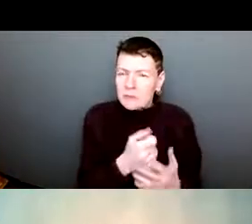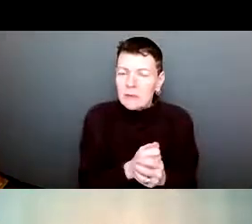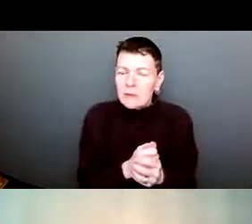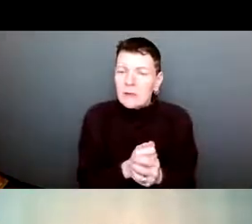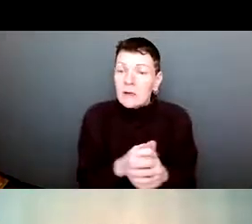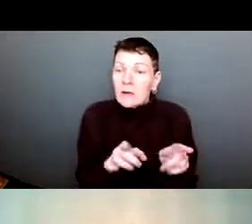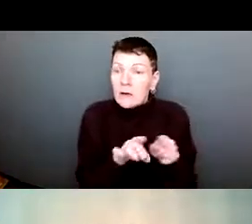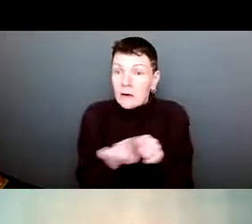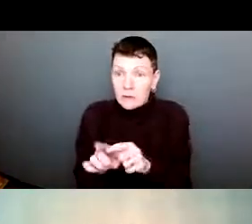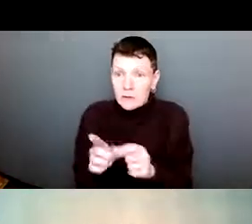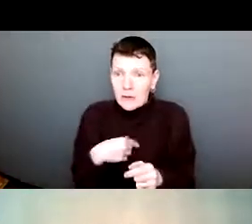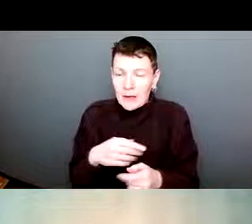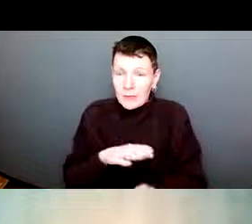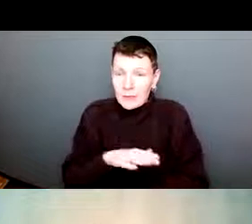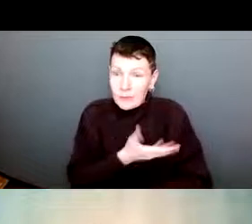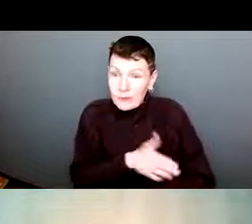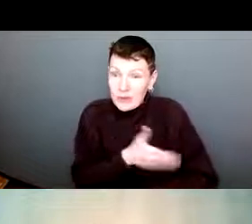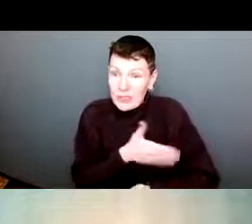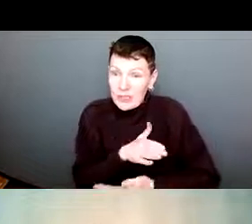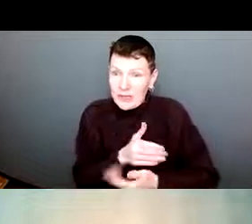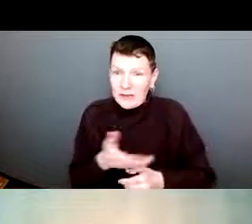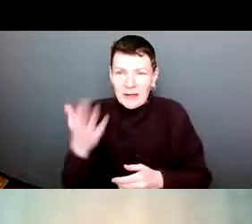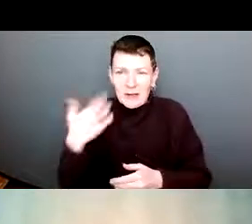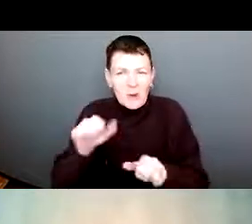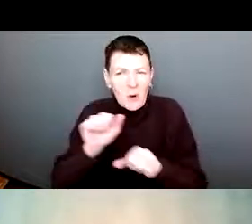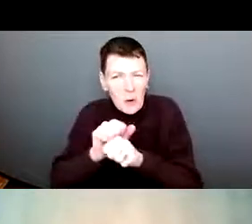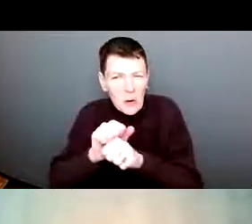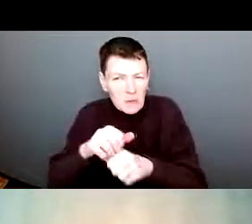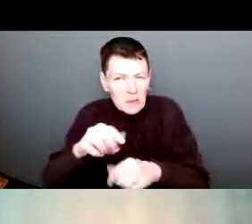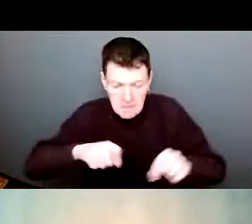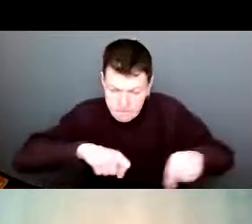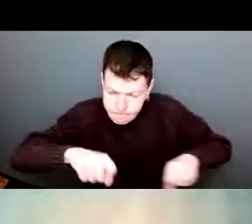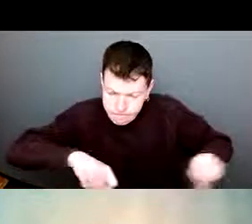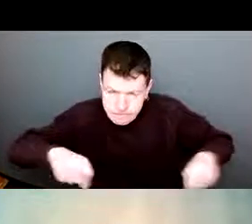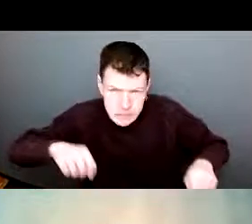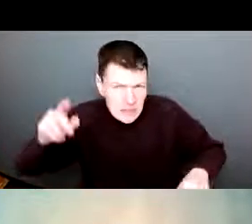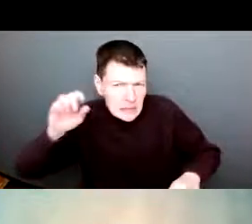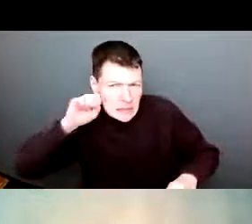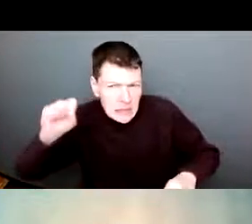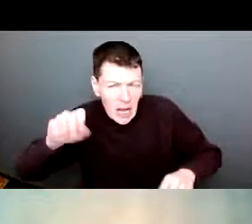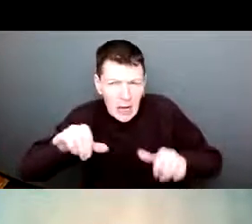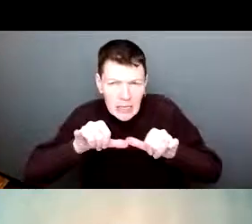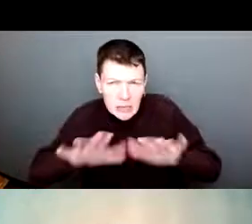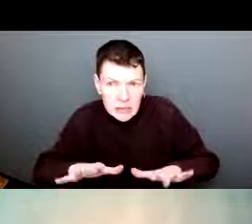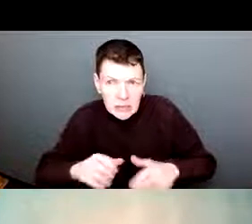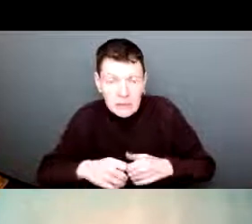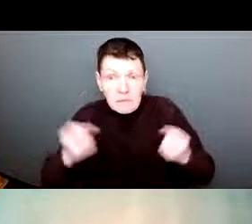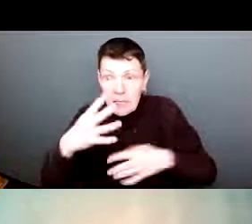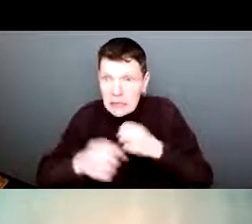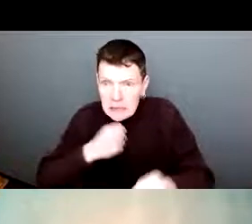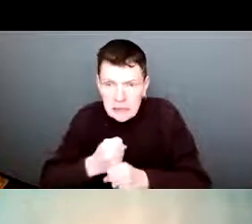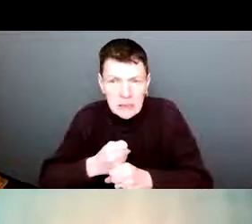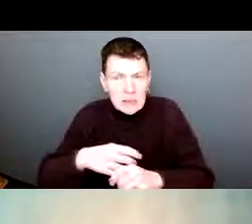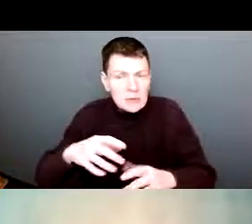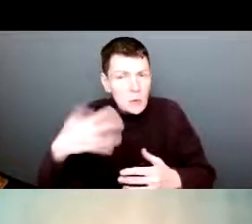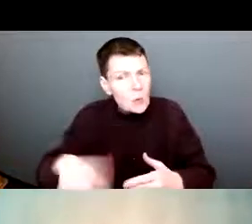Additionally, I'm also a musician and a former sound engineer, and I've spent many years abusing my ears and not